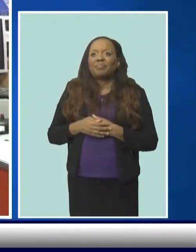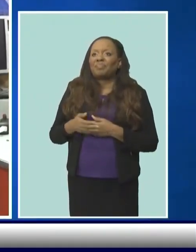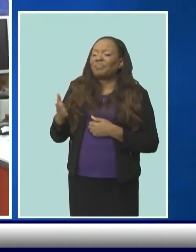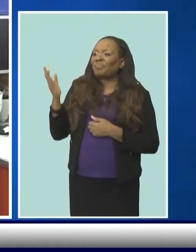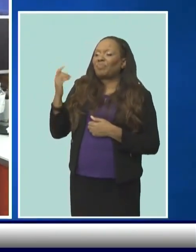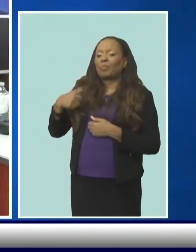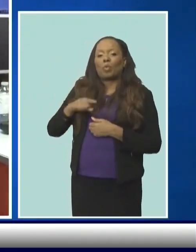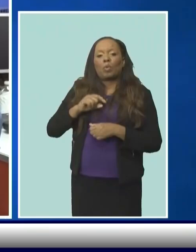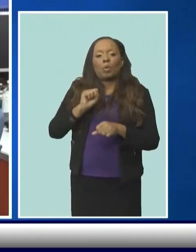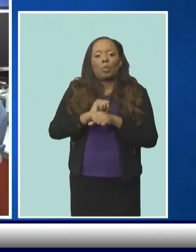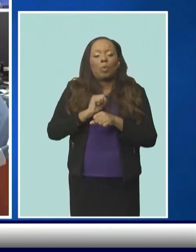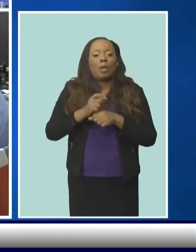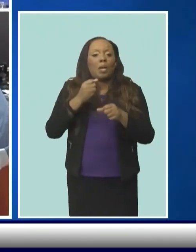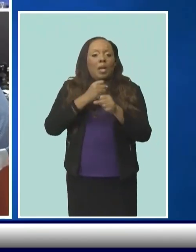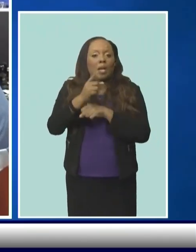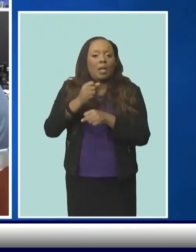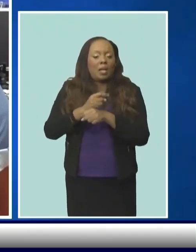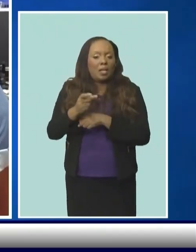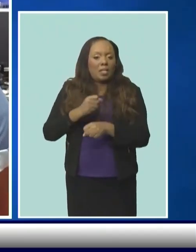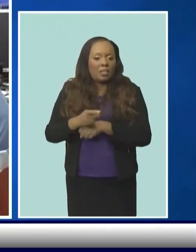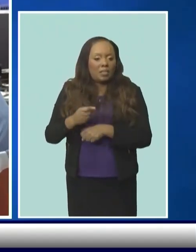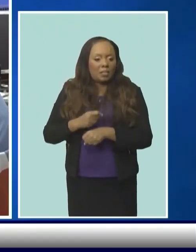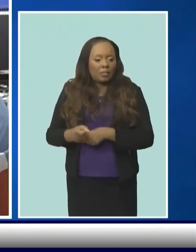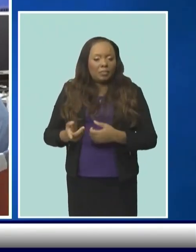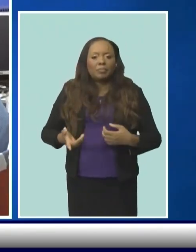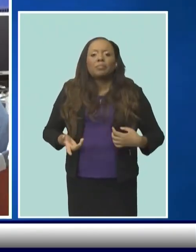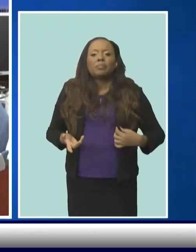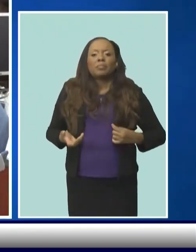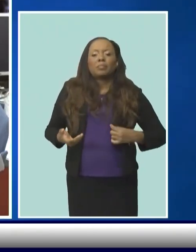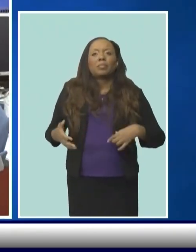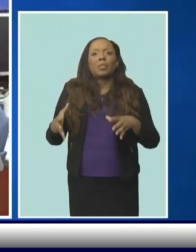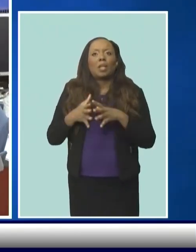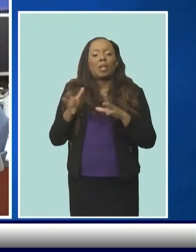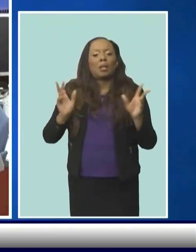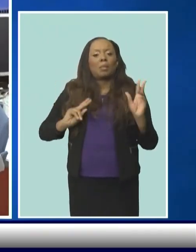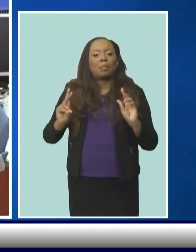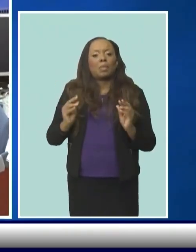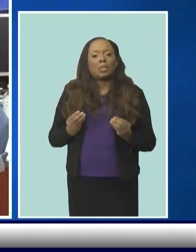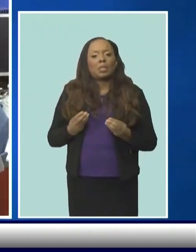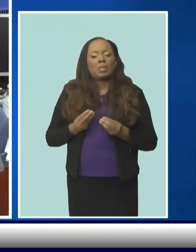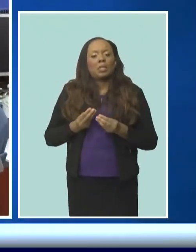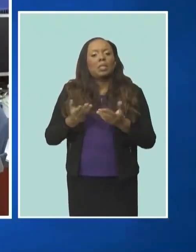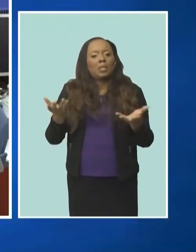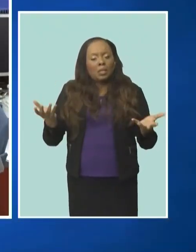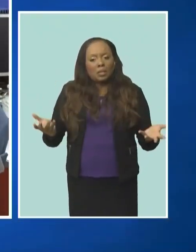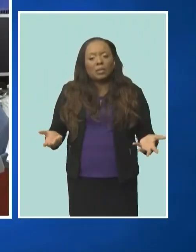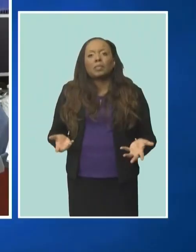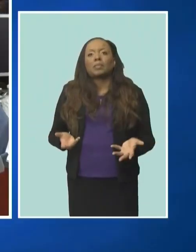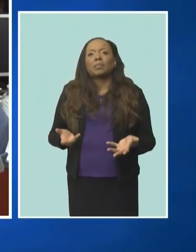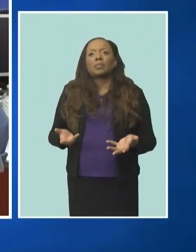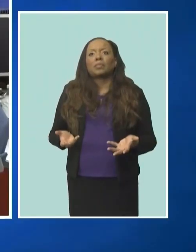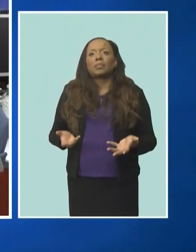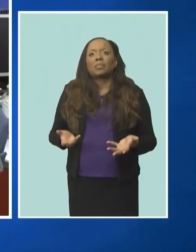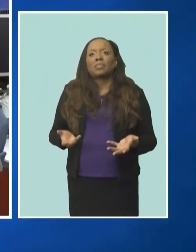Friends charity with Miss Bellamy here, where quite a lot of people donate towards her cause. She then in terms helps out those who need